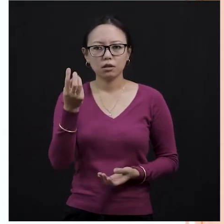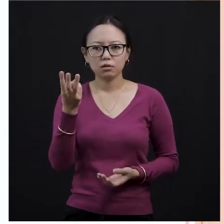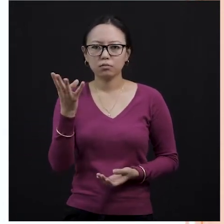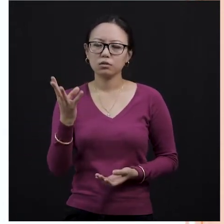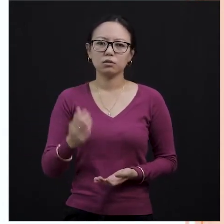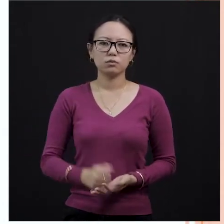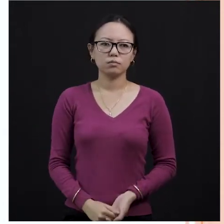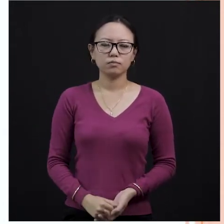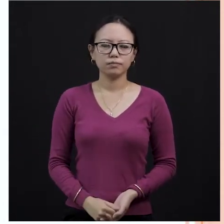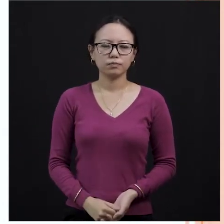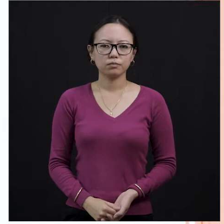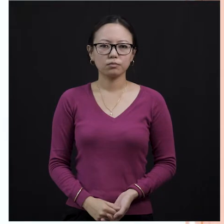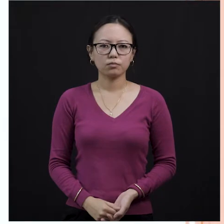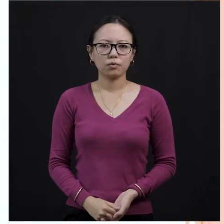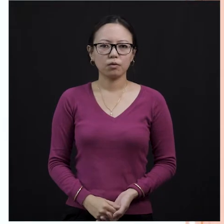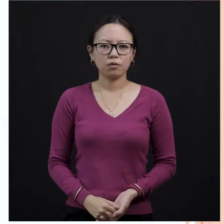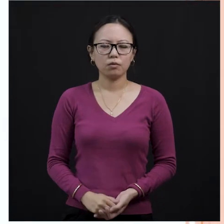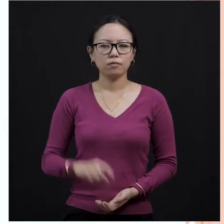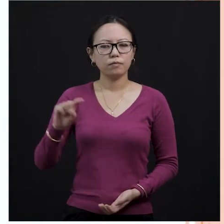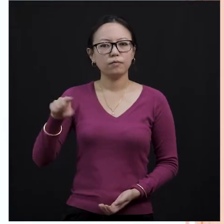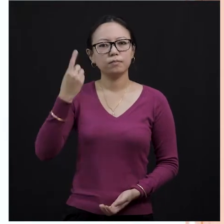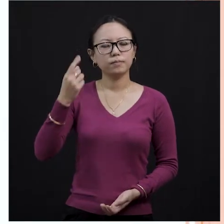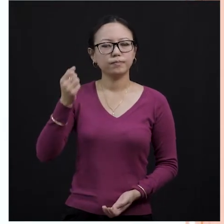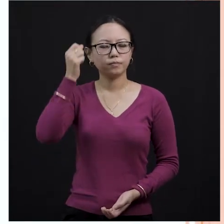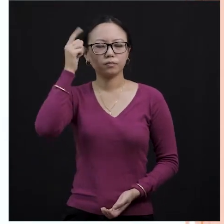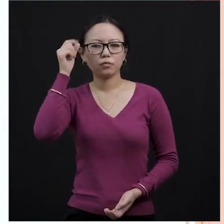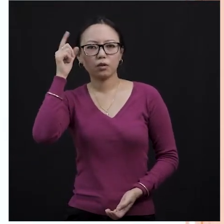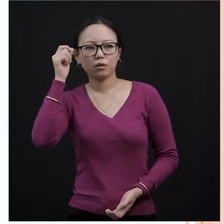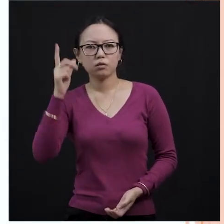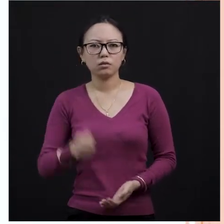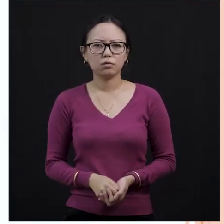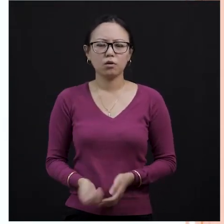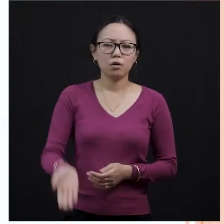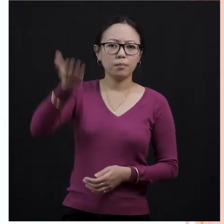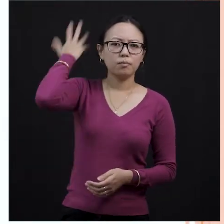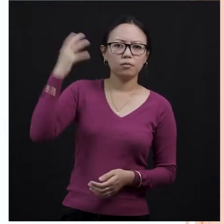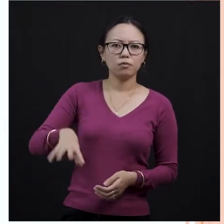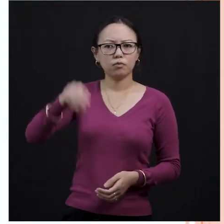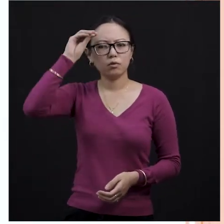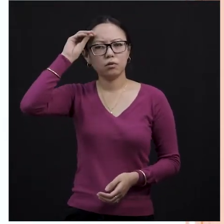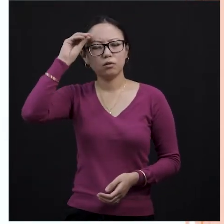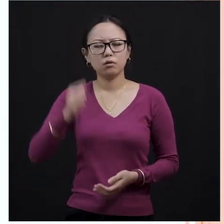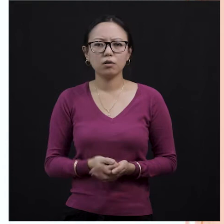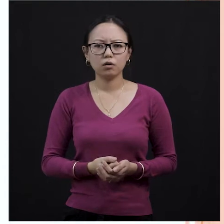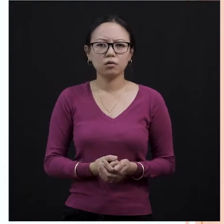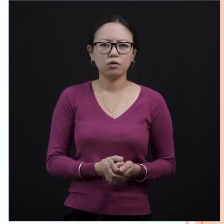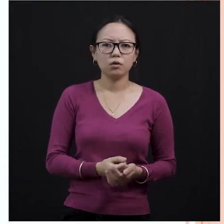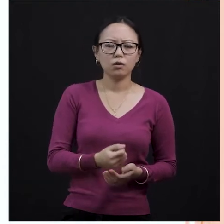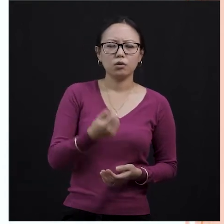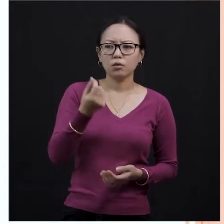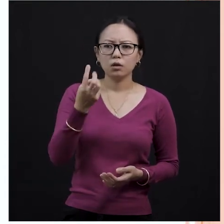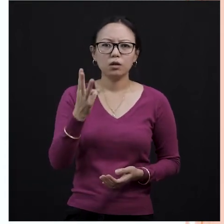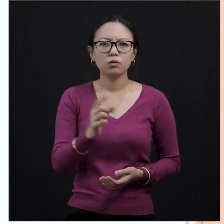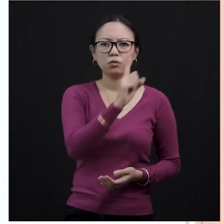into counting numbers, we will understand that we have already learned how to count from 1